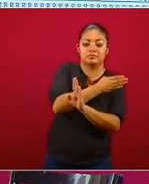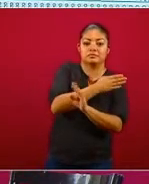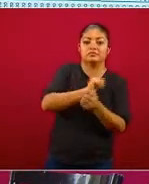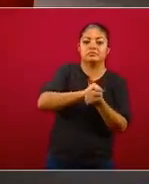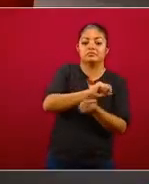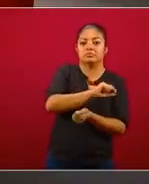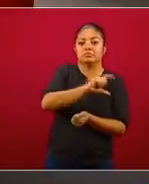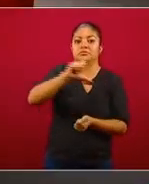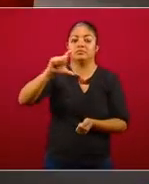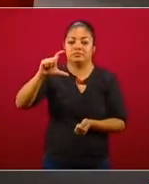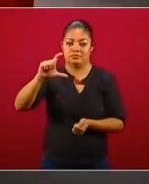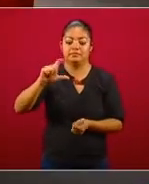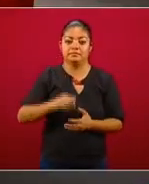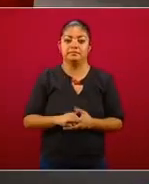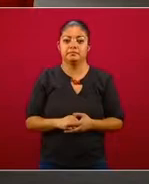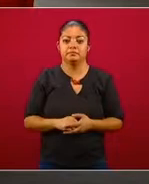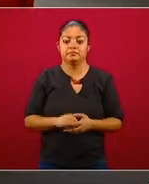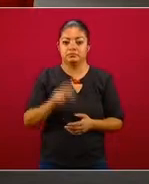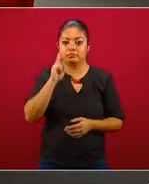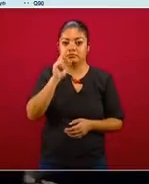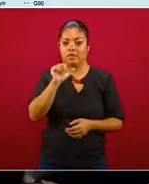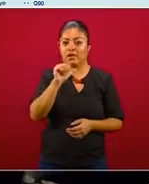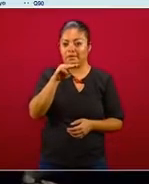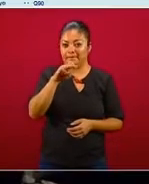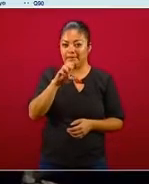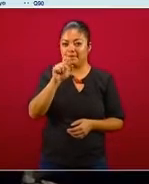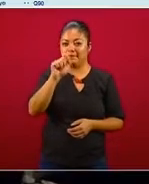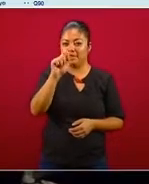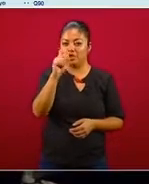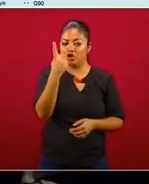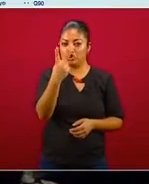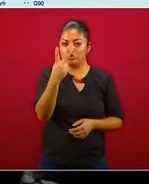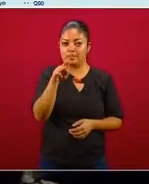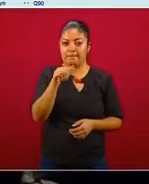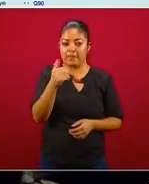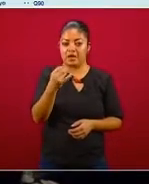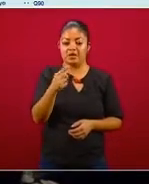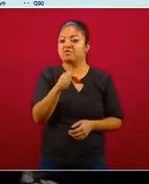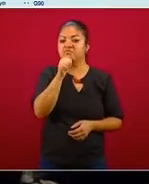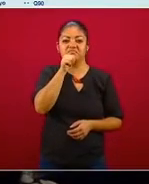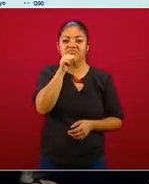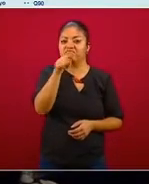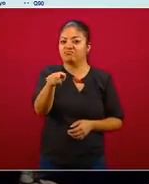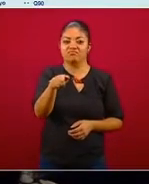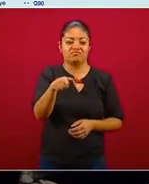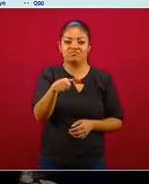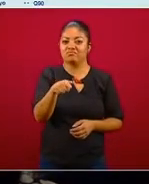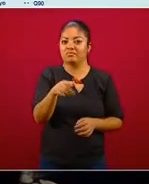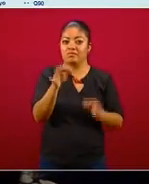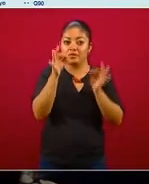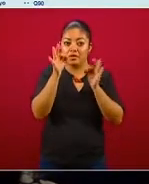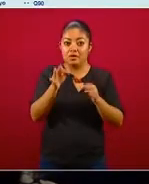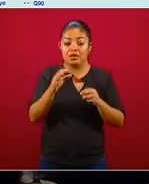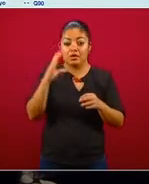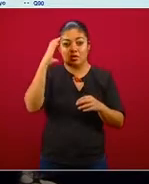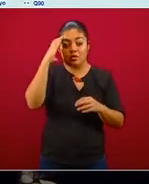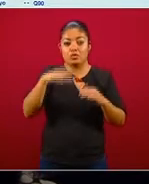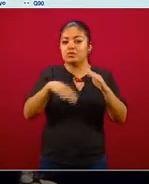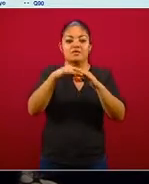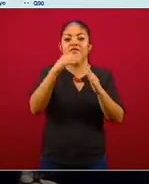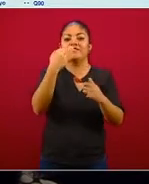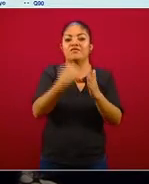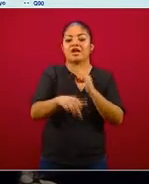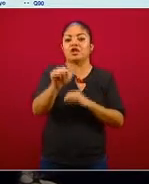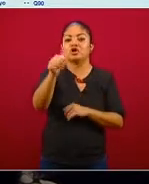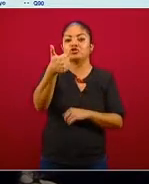convergencia. We can Aquí see tenemos here el that ACME there is that el 22 de concern mayo, about todavía the faltan varios percentage of días, cases that are being 11 confirmed días antes because